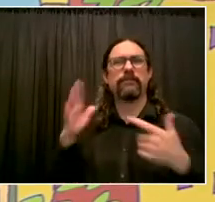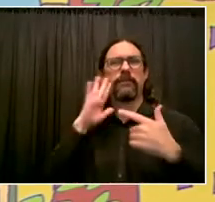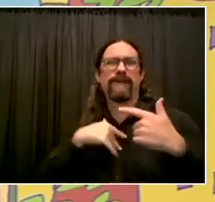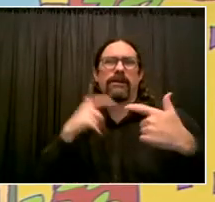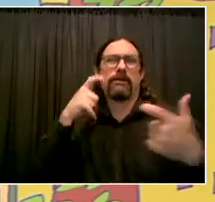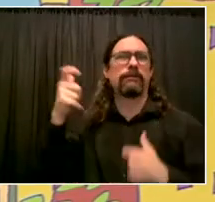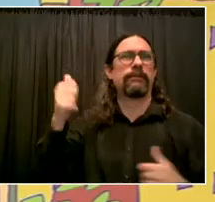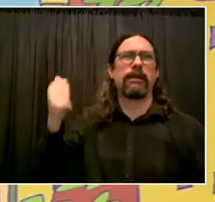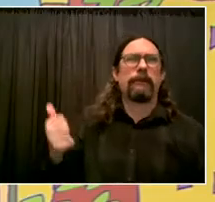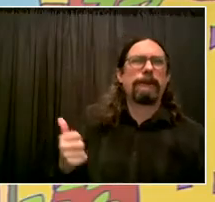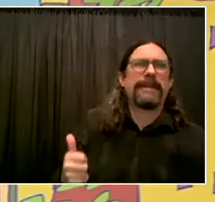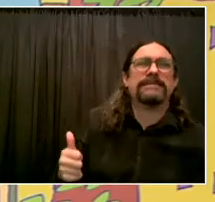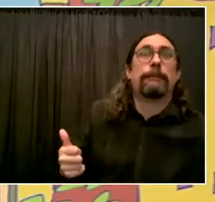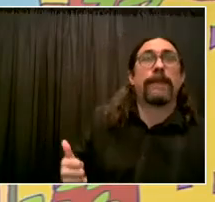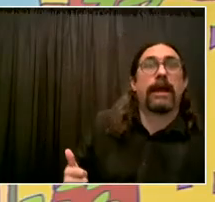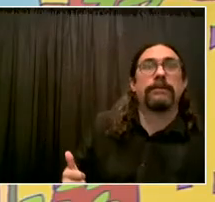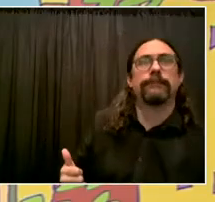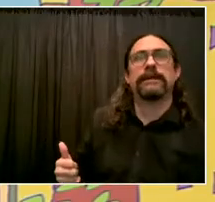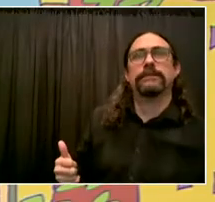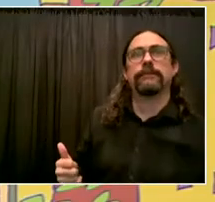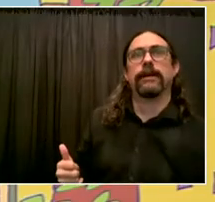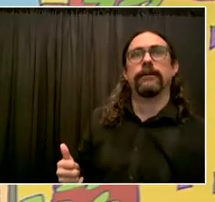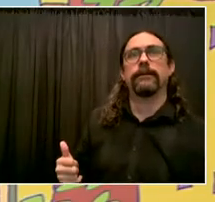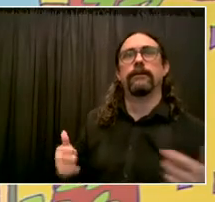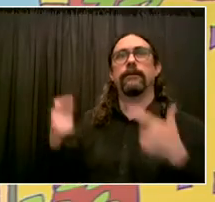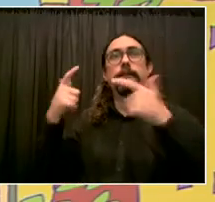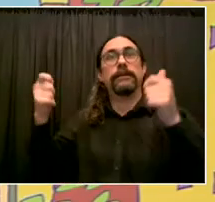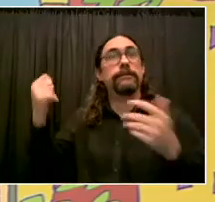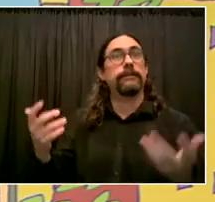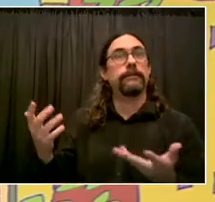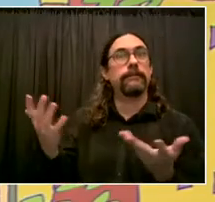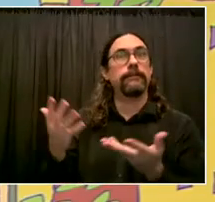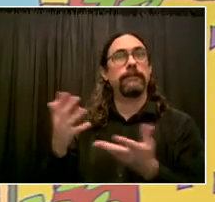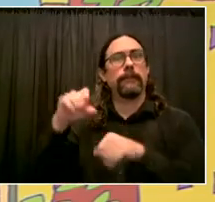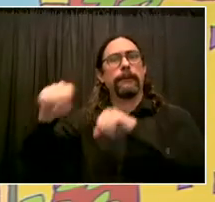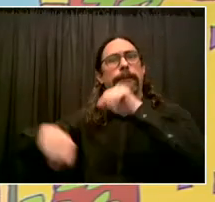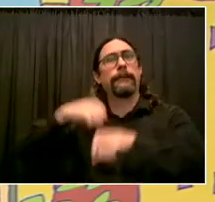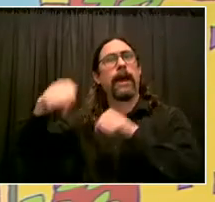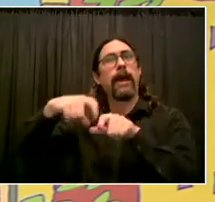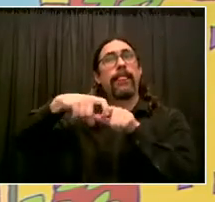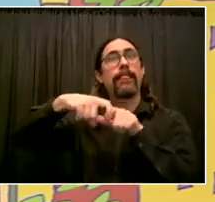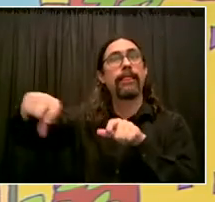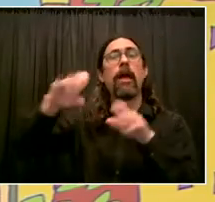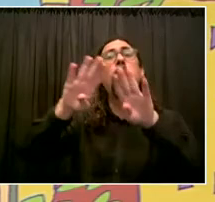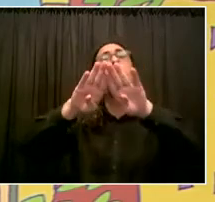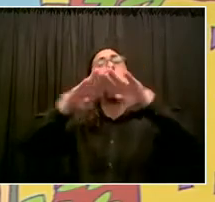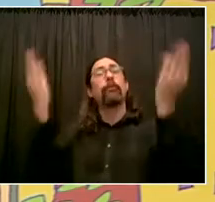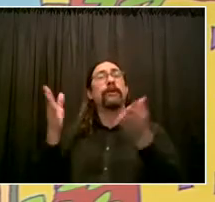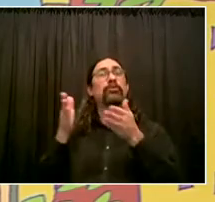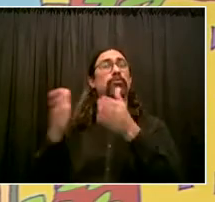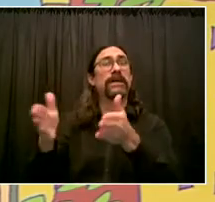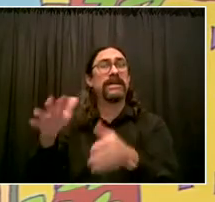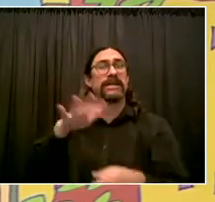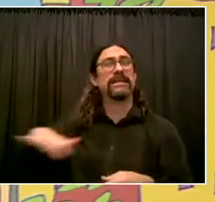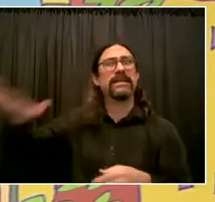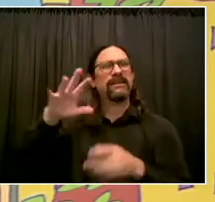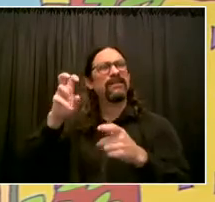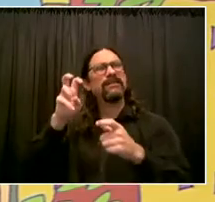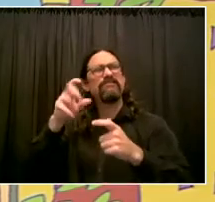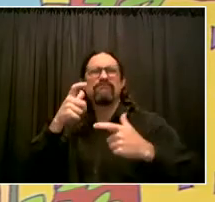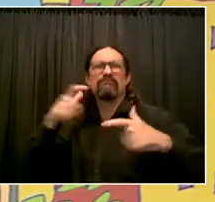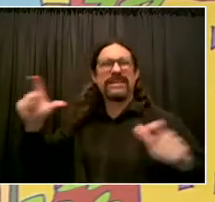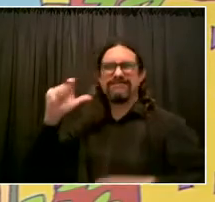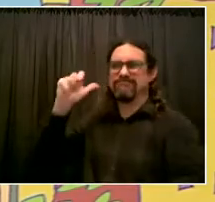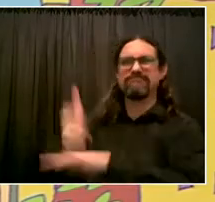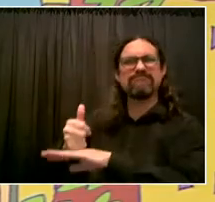boroughs. I want you to hear from the borough president of Manhattan. She is the biggest booster Manhattan has, and she has done great work over years and years